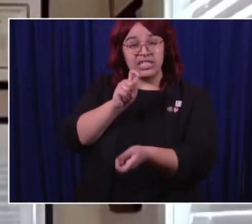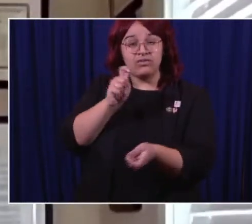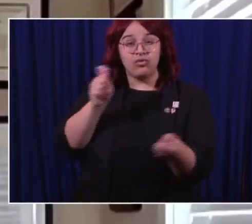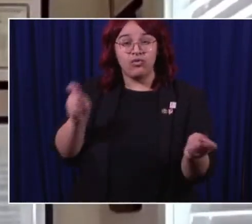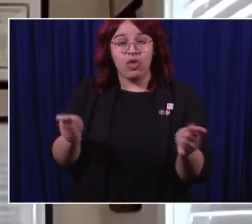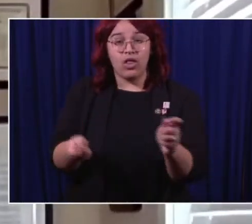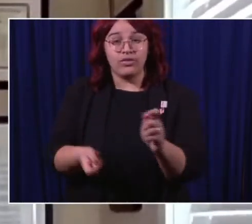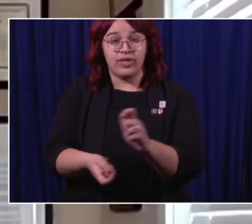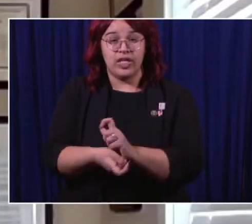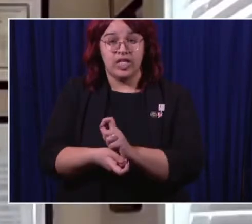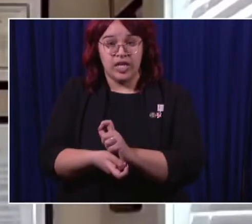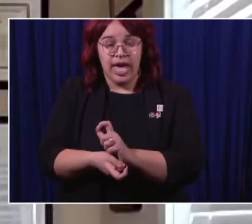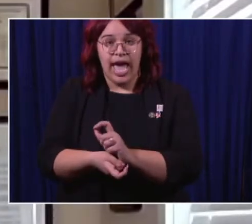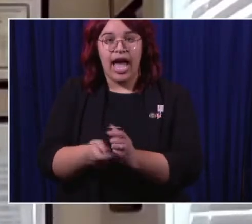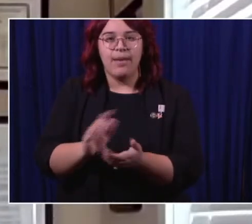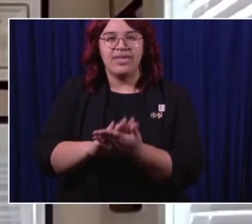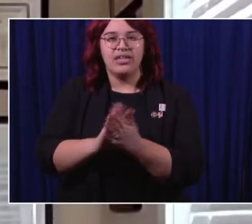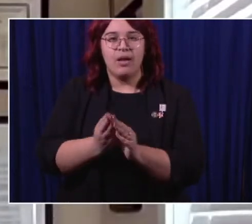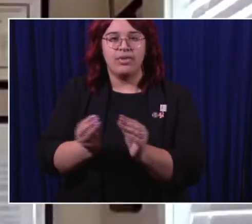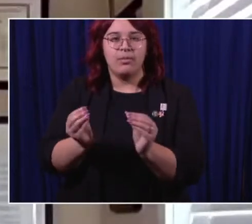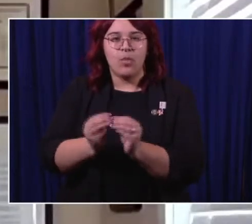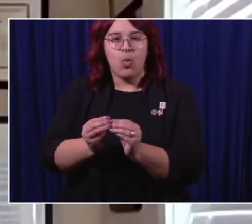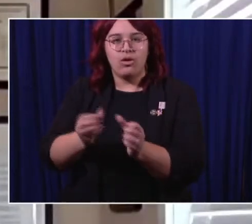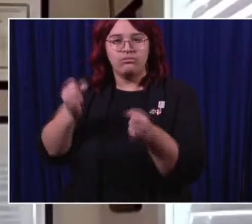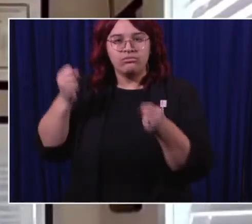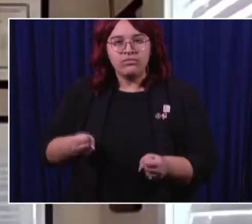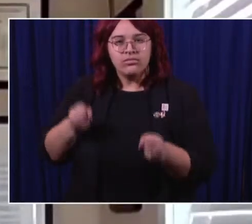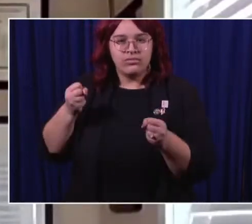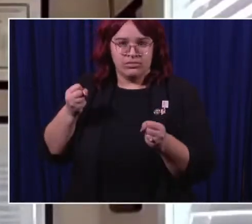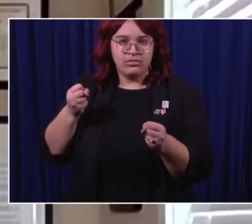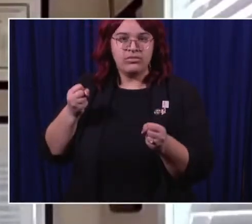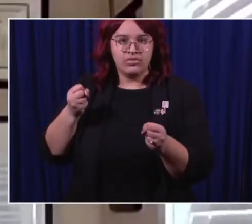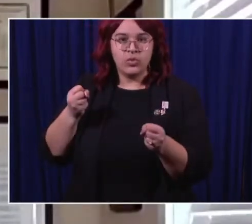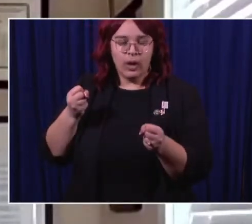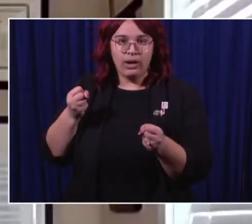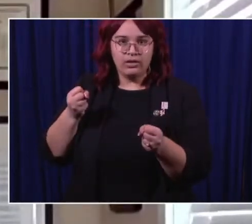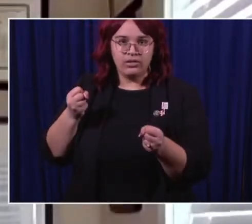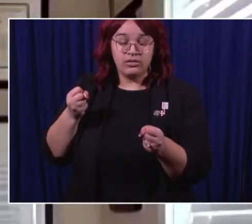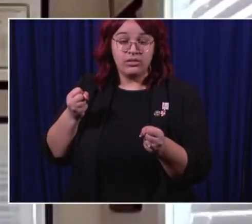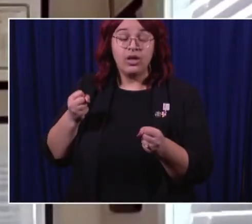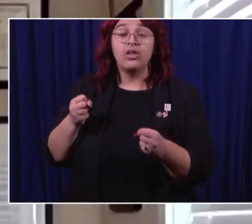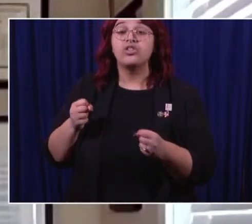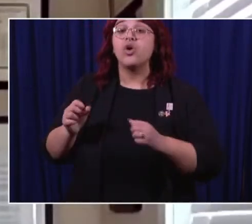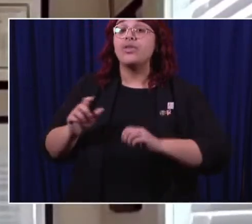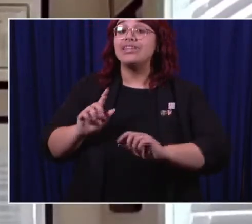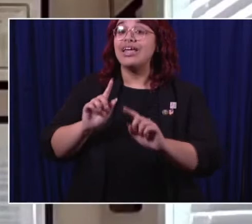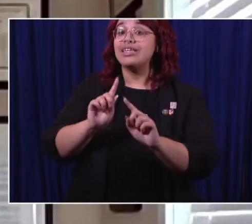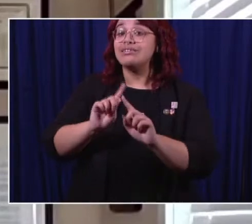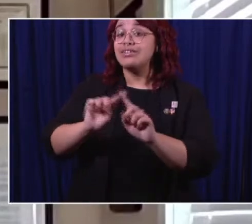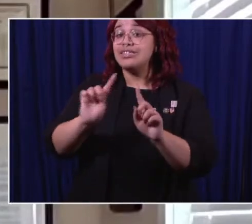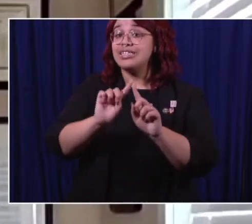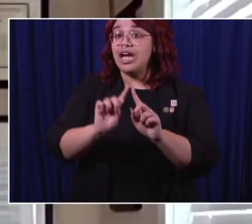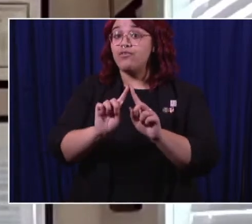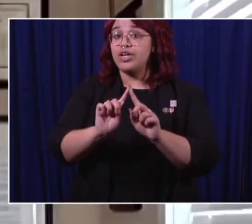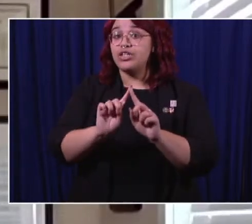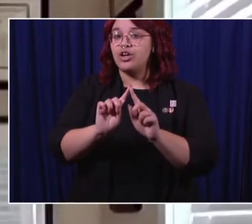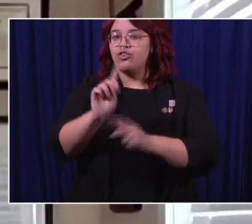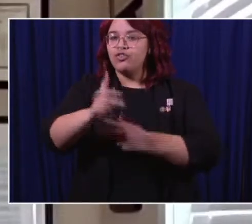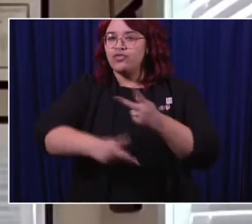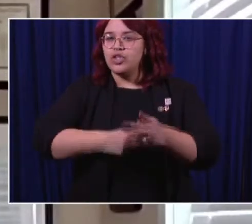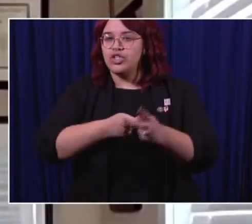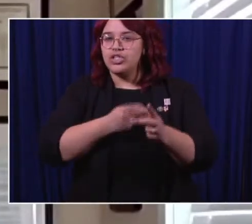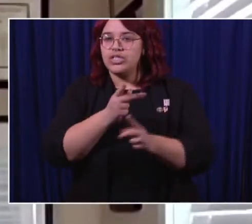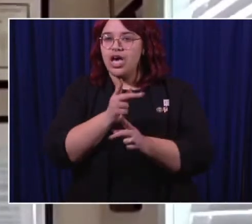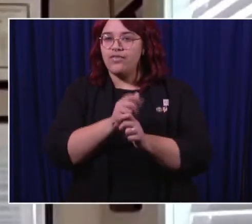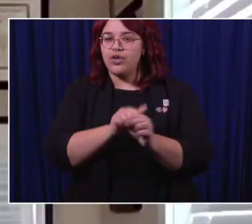itself more effective. These variants, including B117, underscore